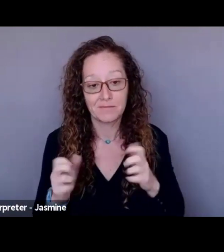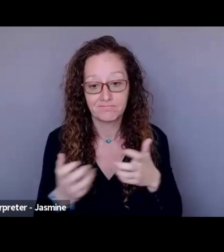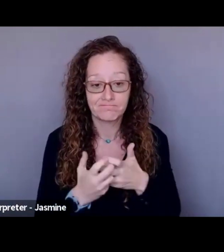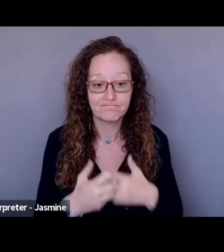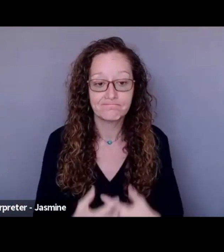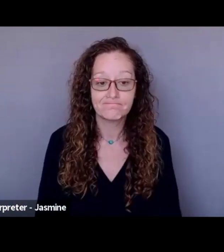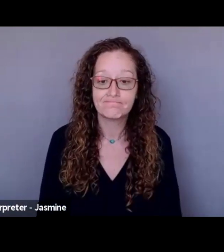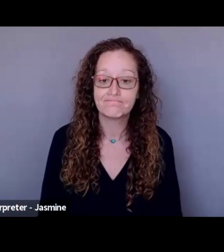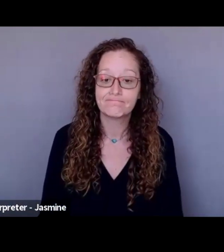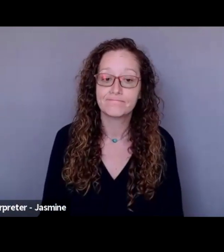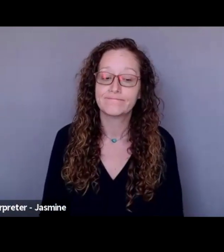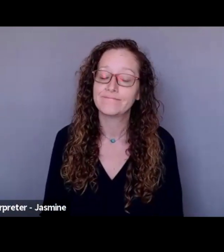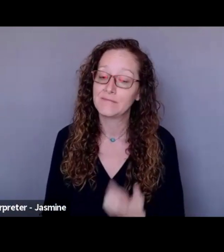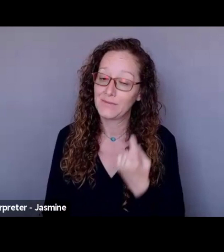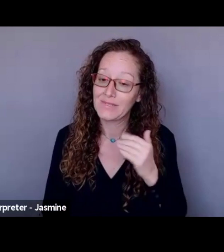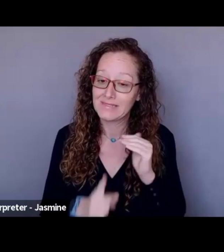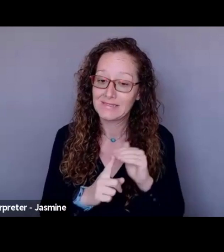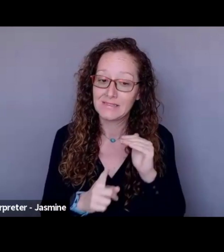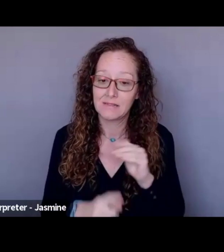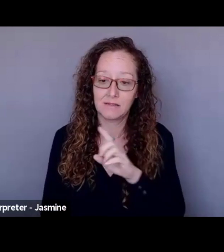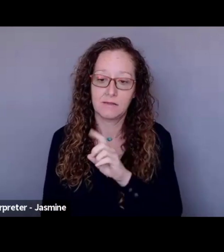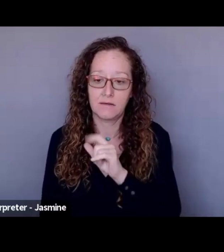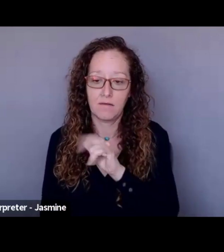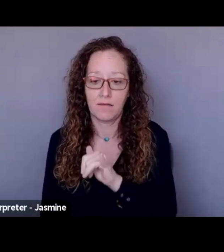Although one hint is that Dolly and Birdie